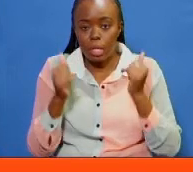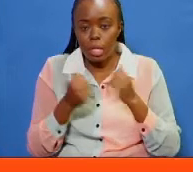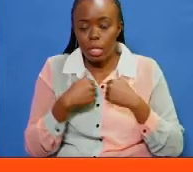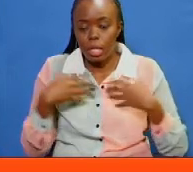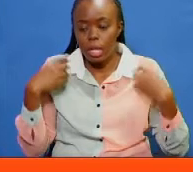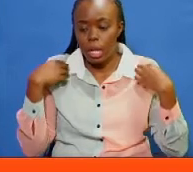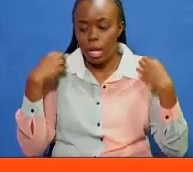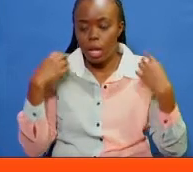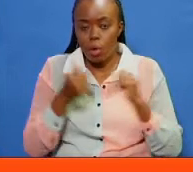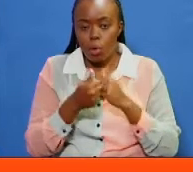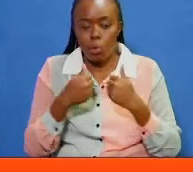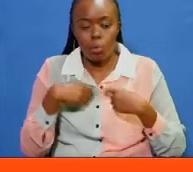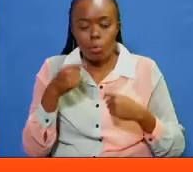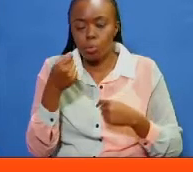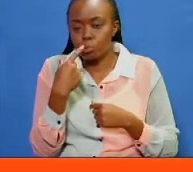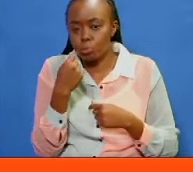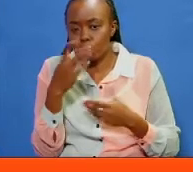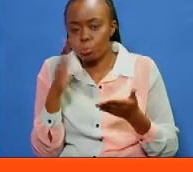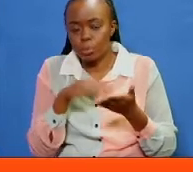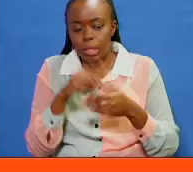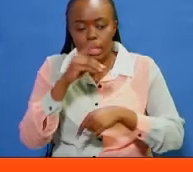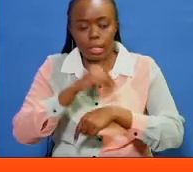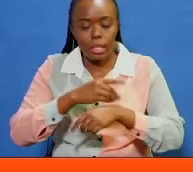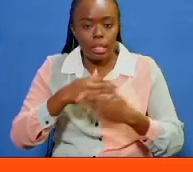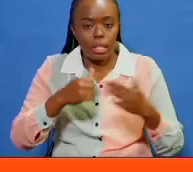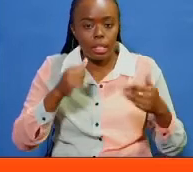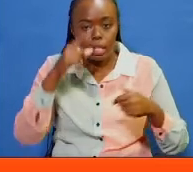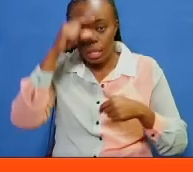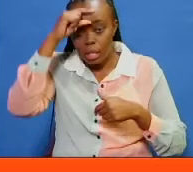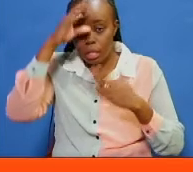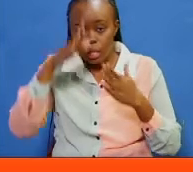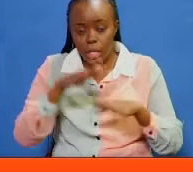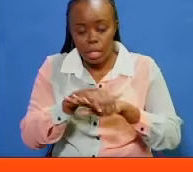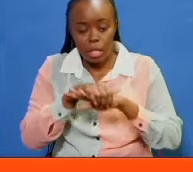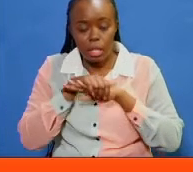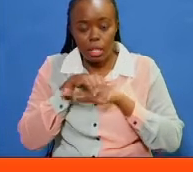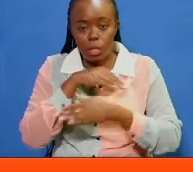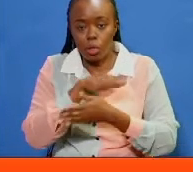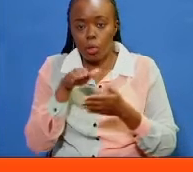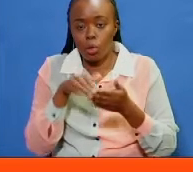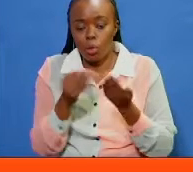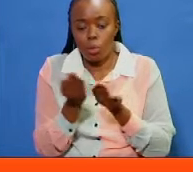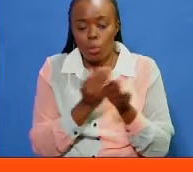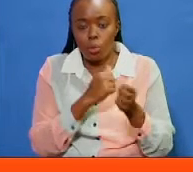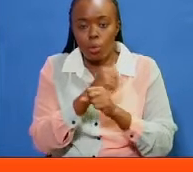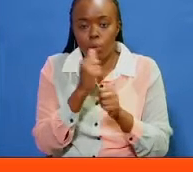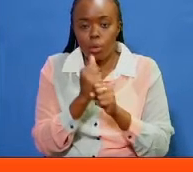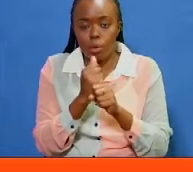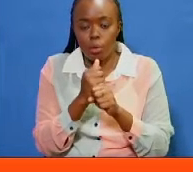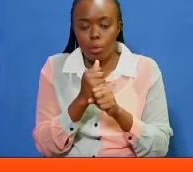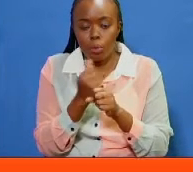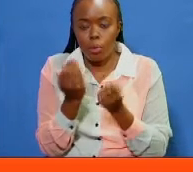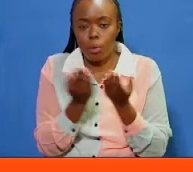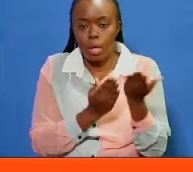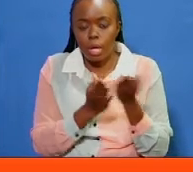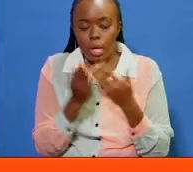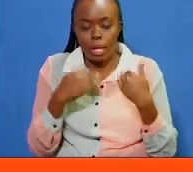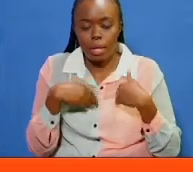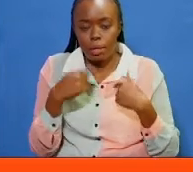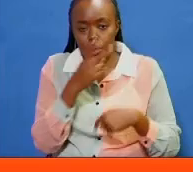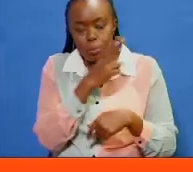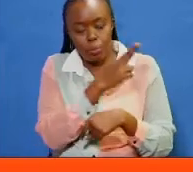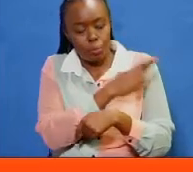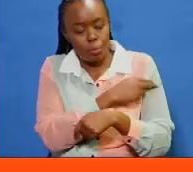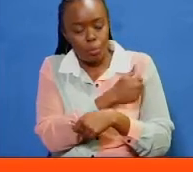to take the jab. This comes days after the government called on all public servants to get